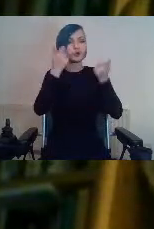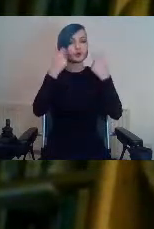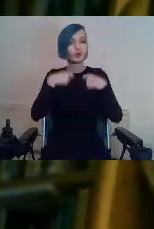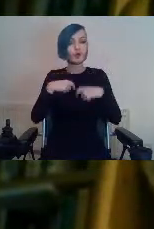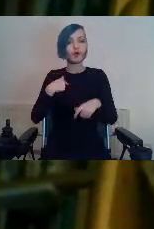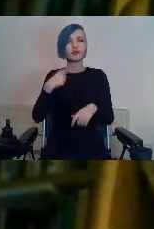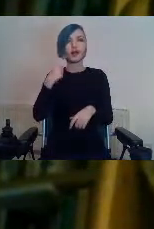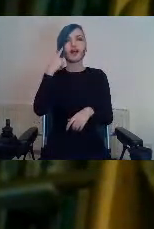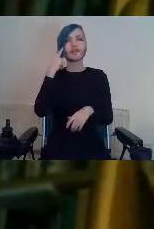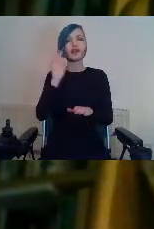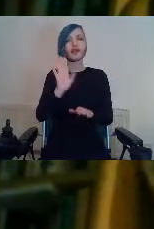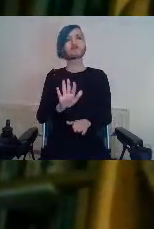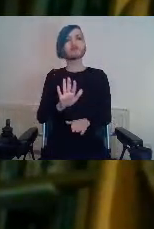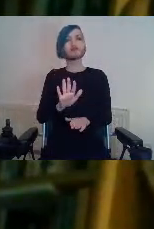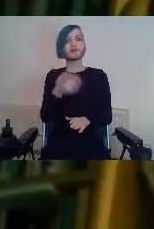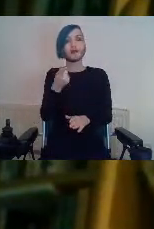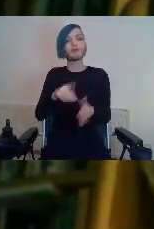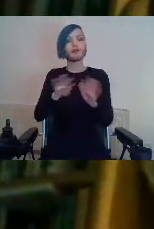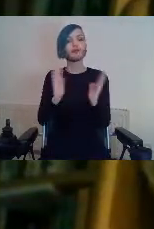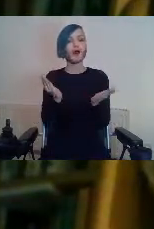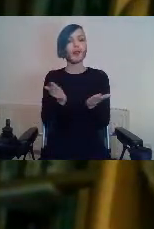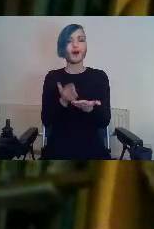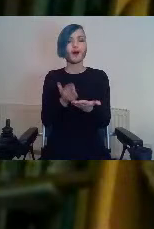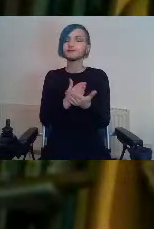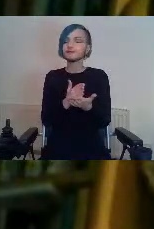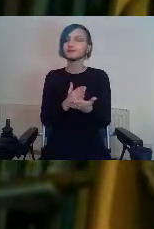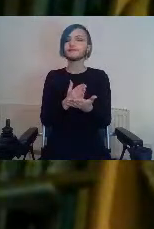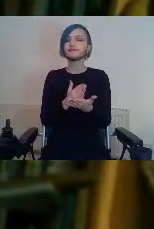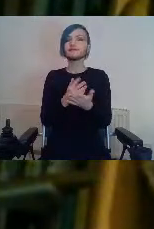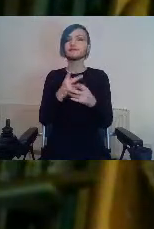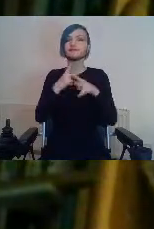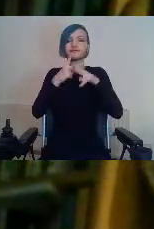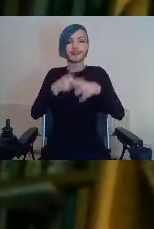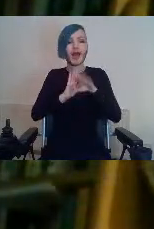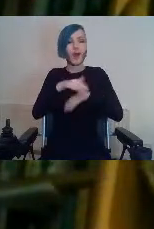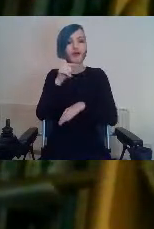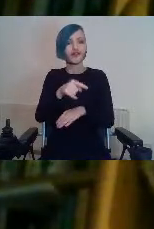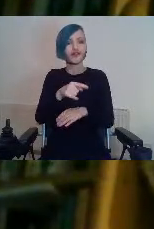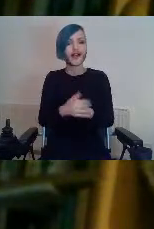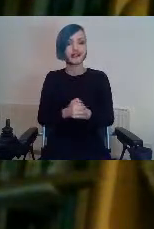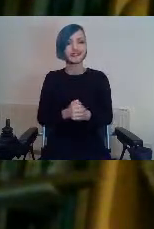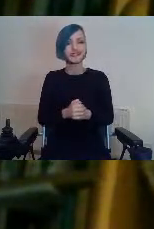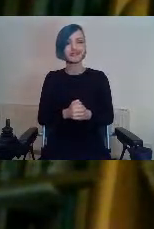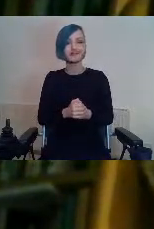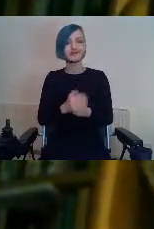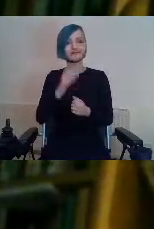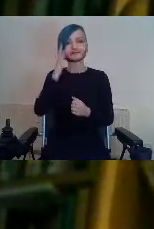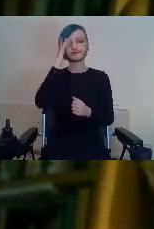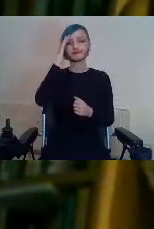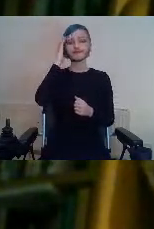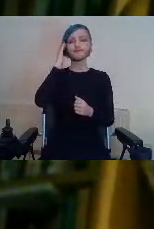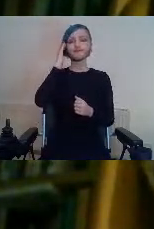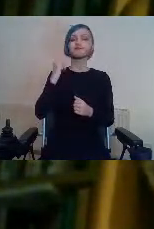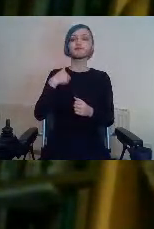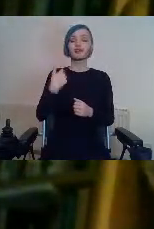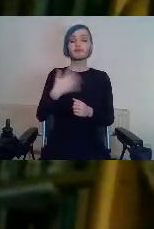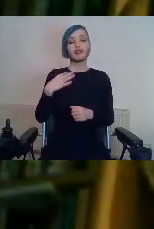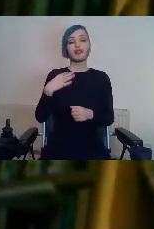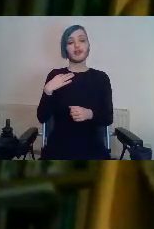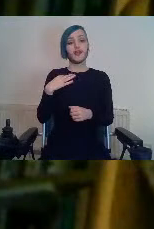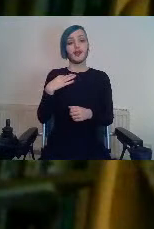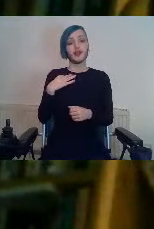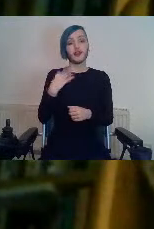in the world who care about it. And I was invited to talk about this case, anti-fascist